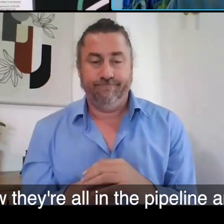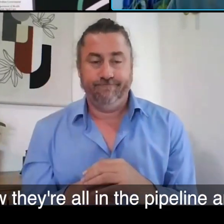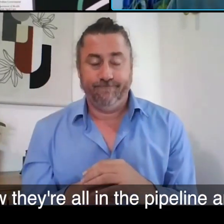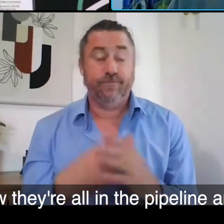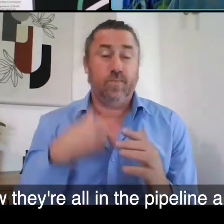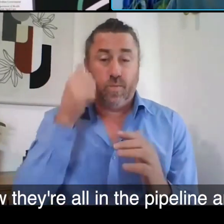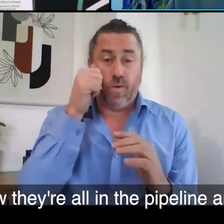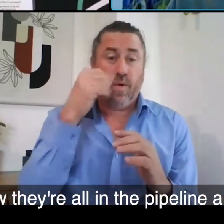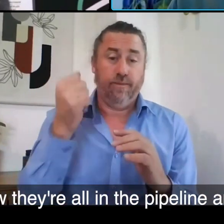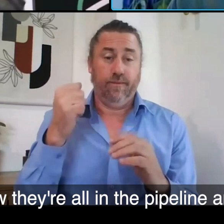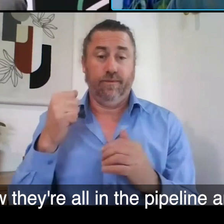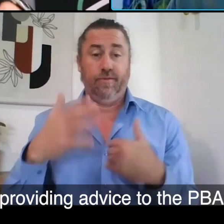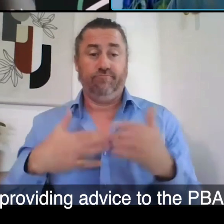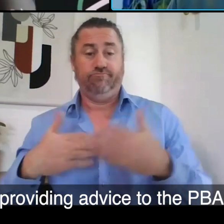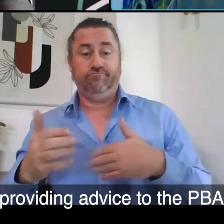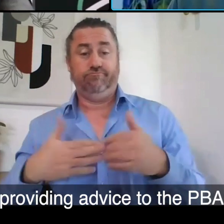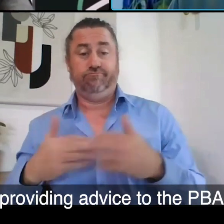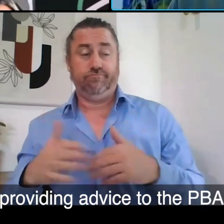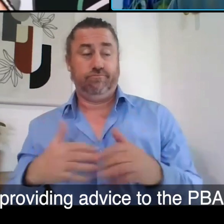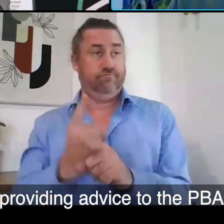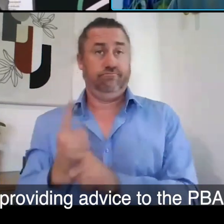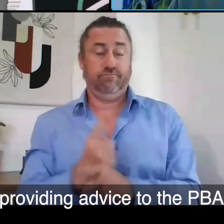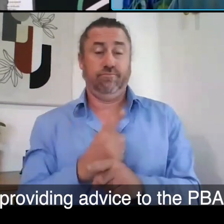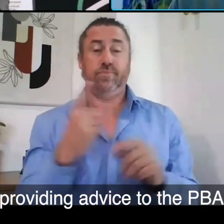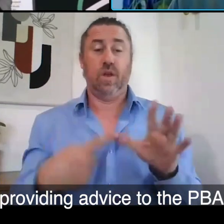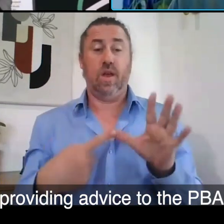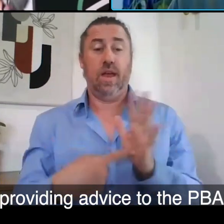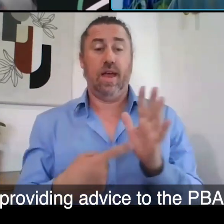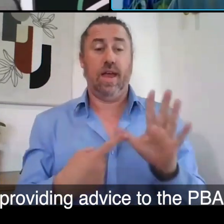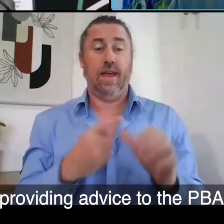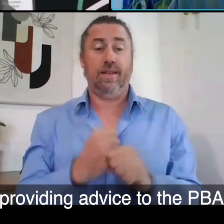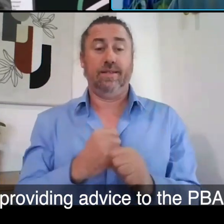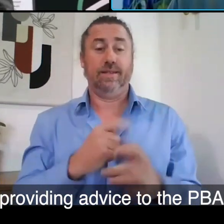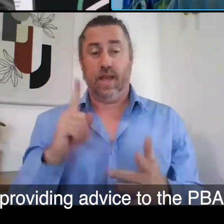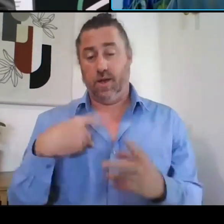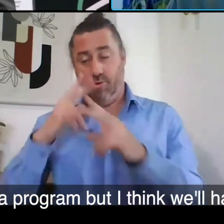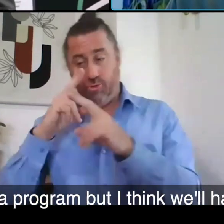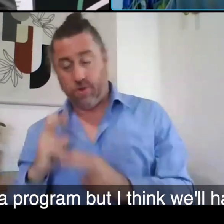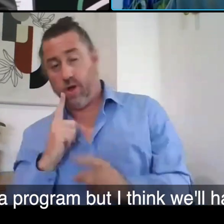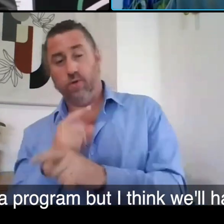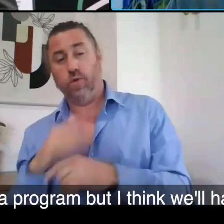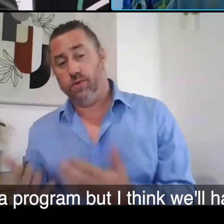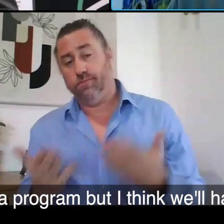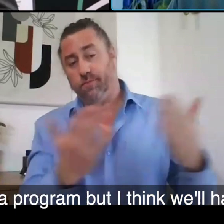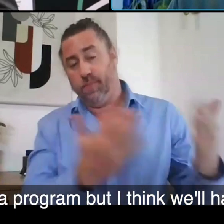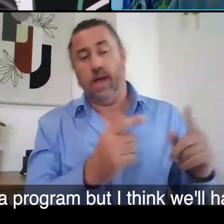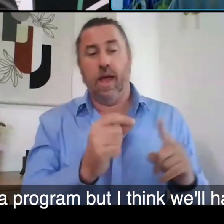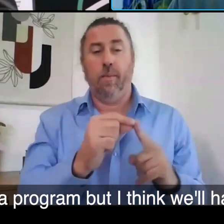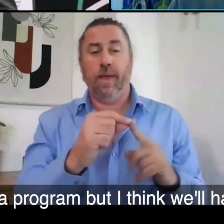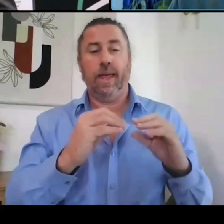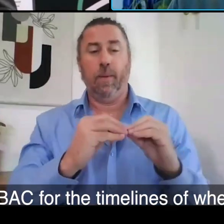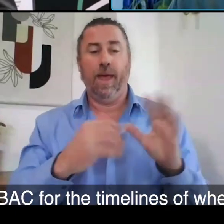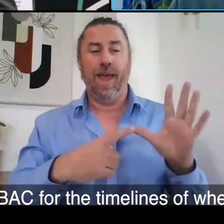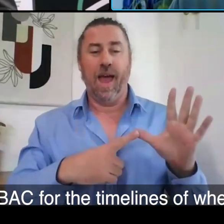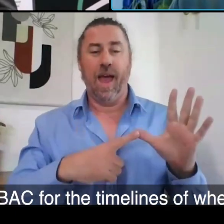all in the pipeline, and ATAGI is involved in providing advice to the PBAC on these products in a program, but I think we'll